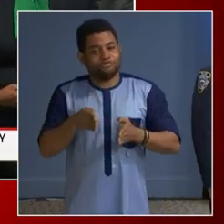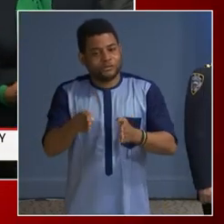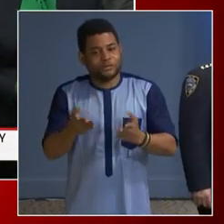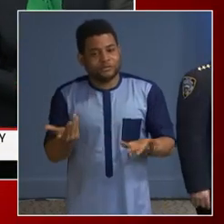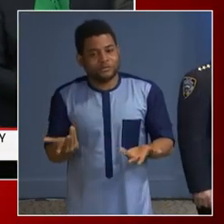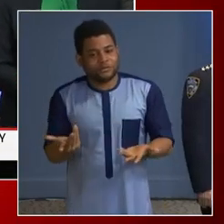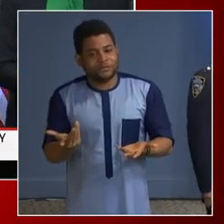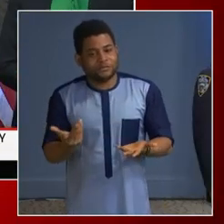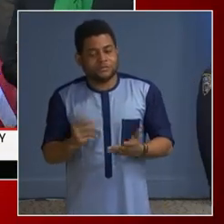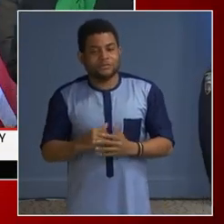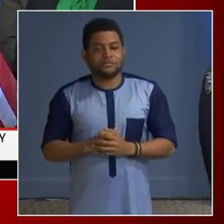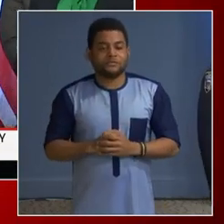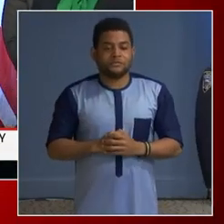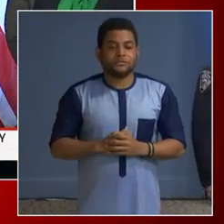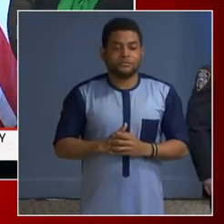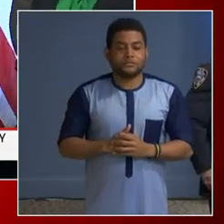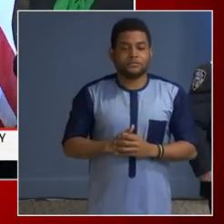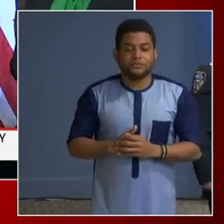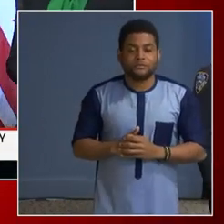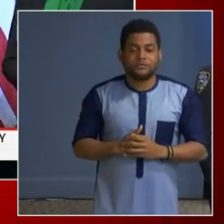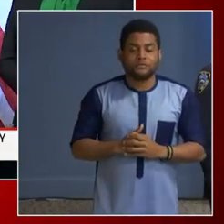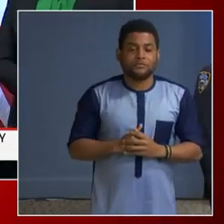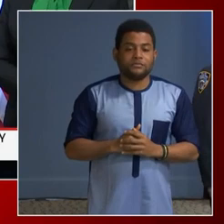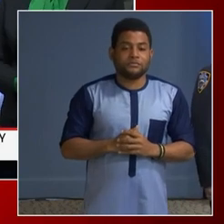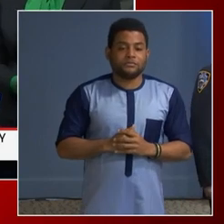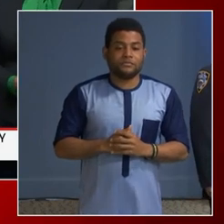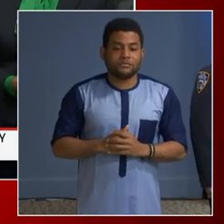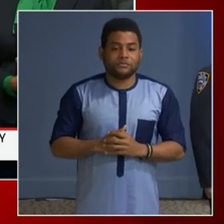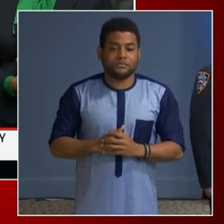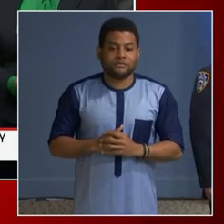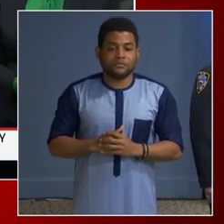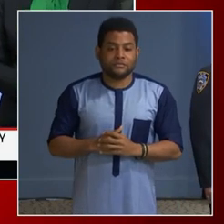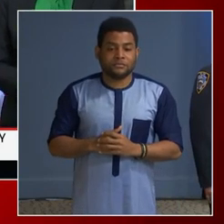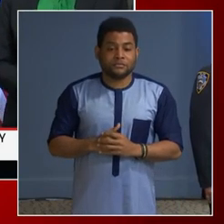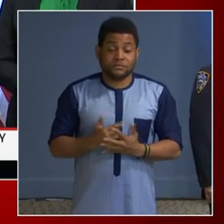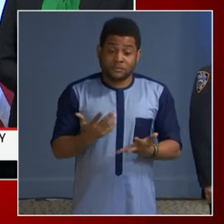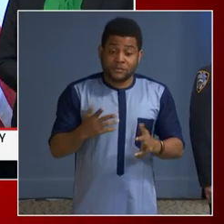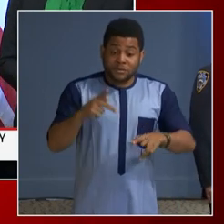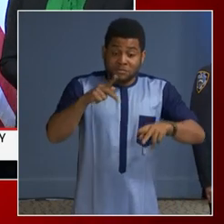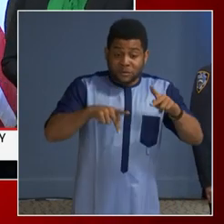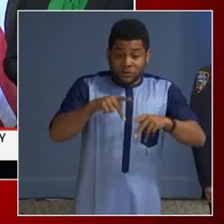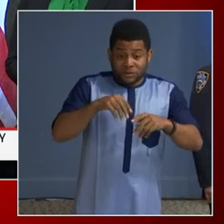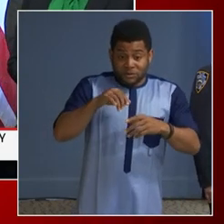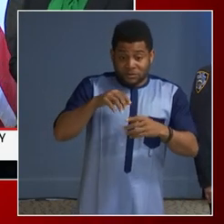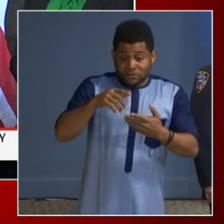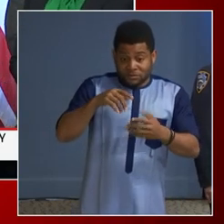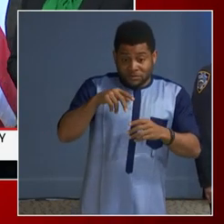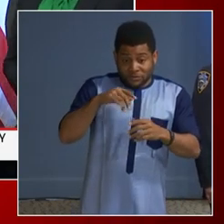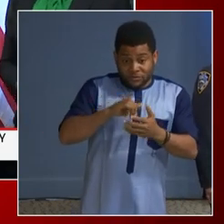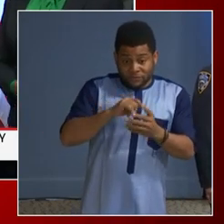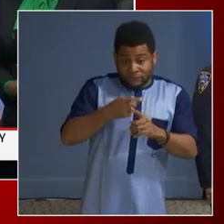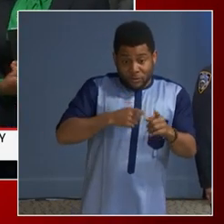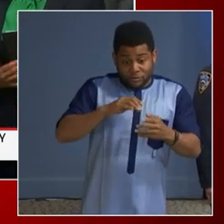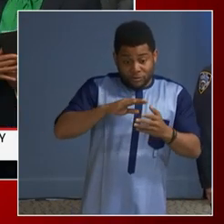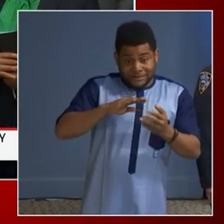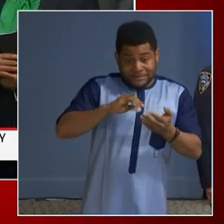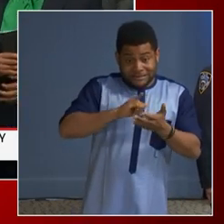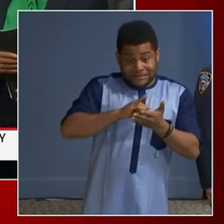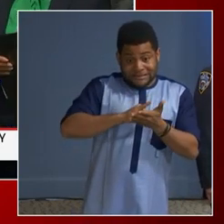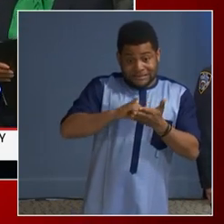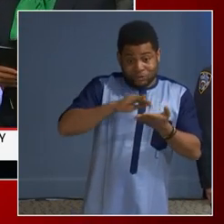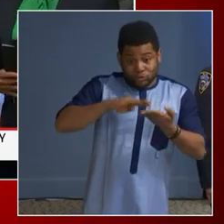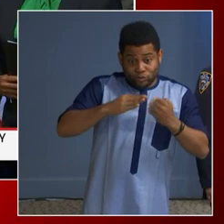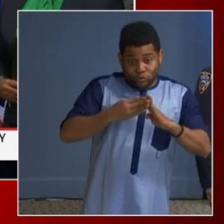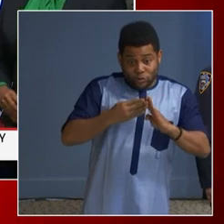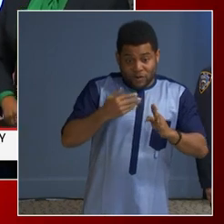The loudest is not the majority. The people of the city of New York strongly believe there's nothing dignified